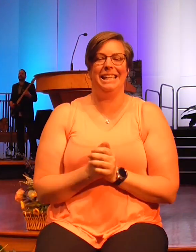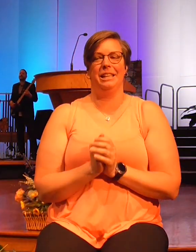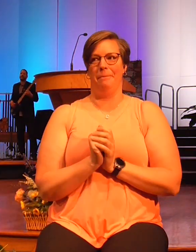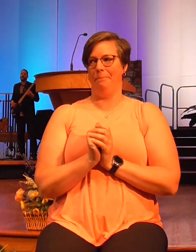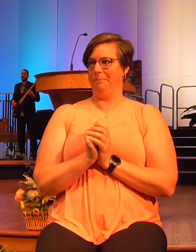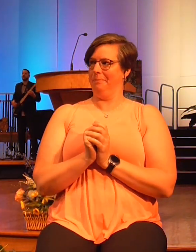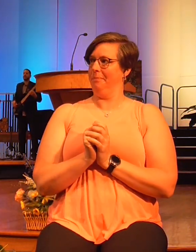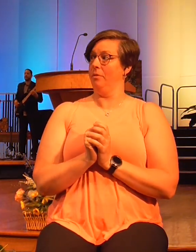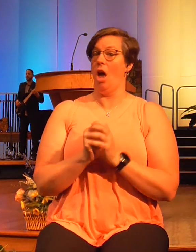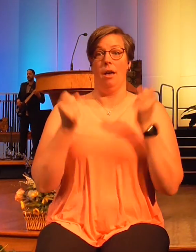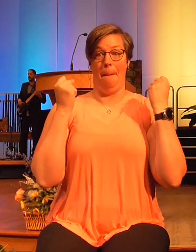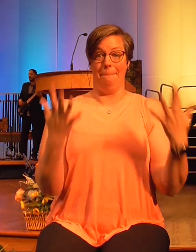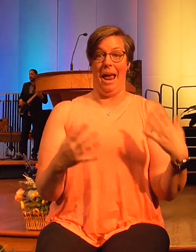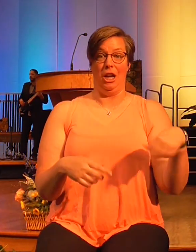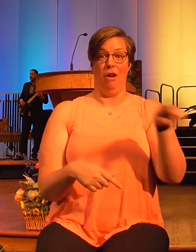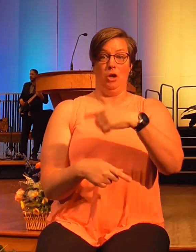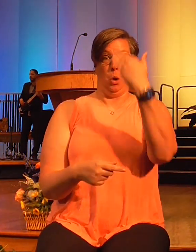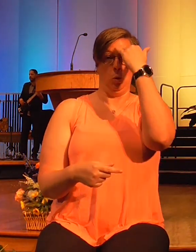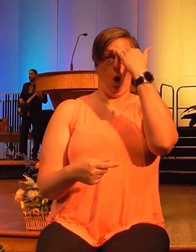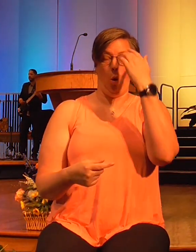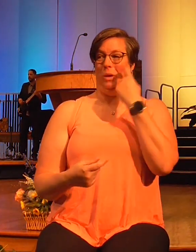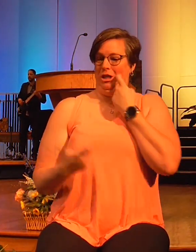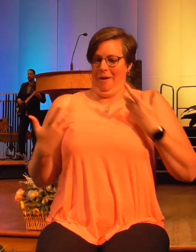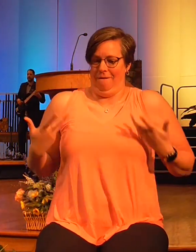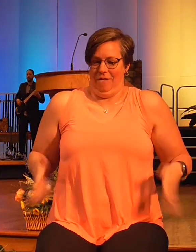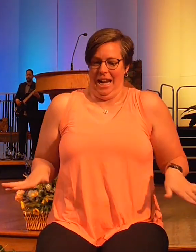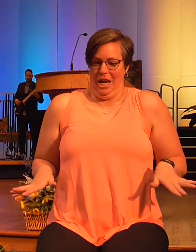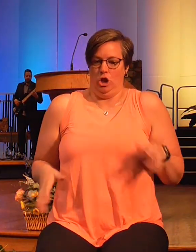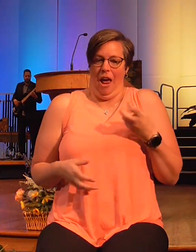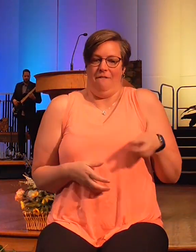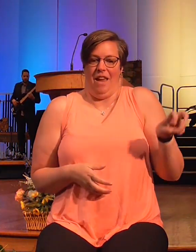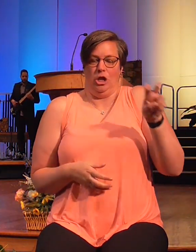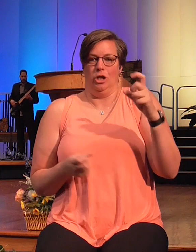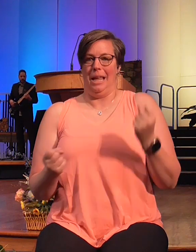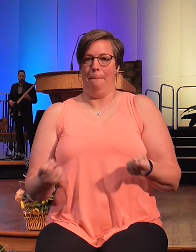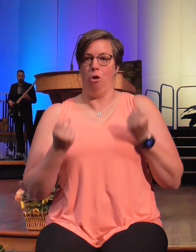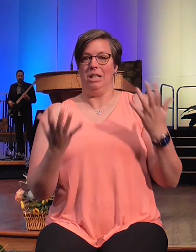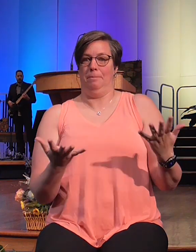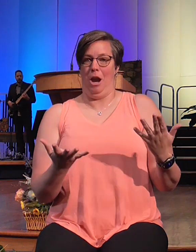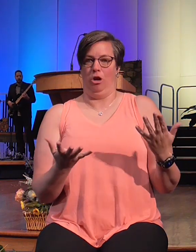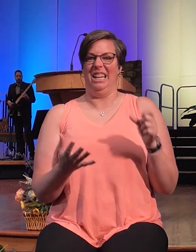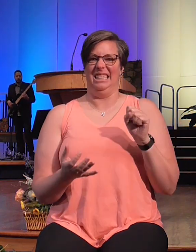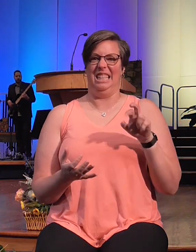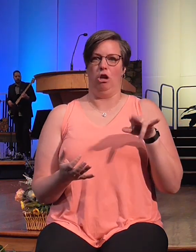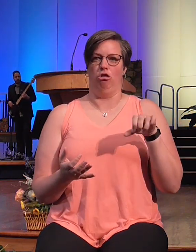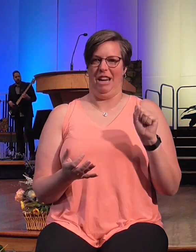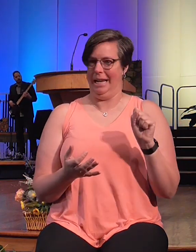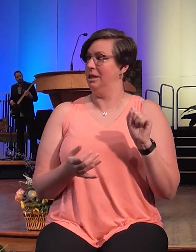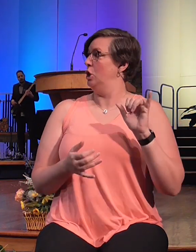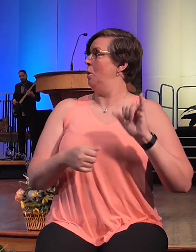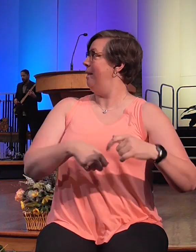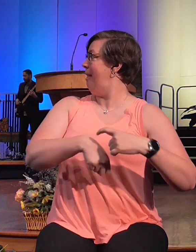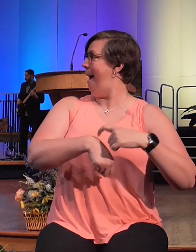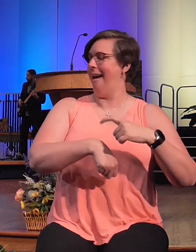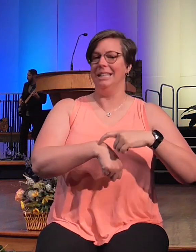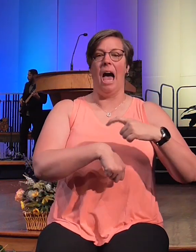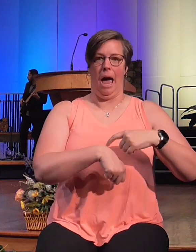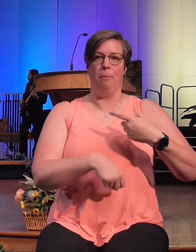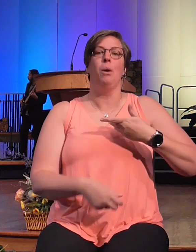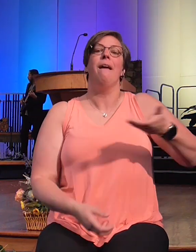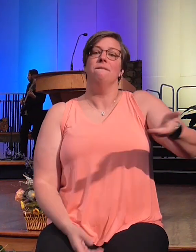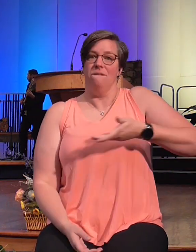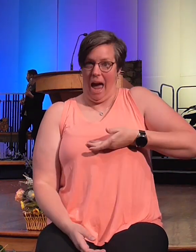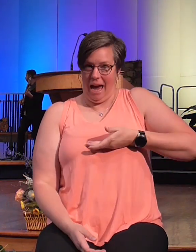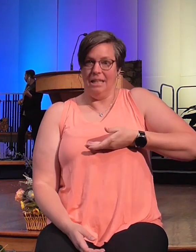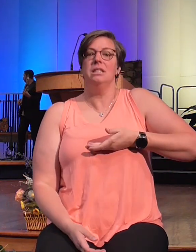So as many of you know, we just completed our Adventures in Prosperity series. And during that time, we invite our Mile Highers